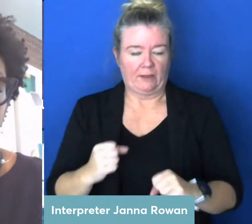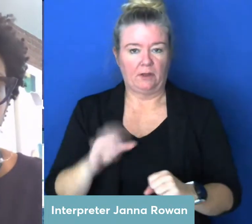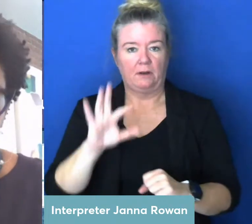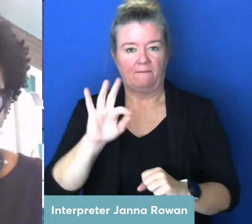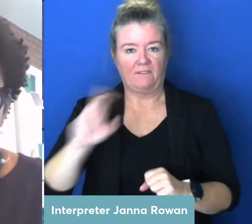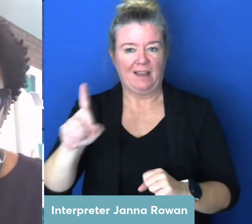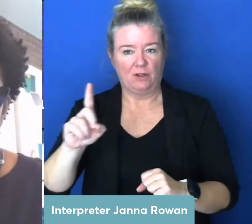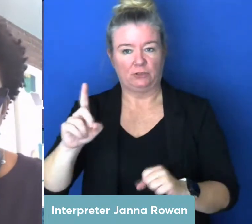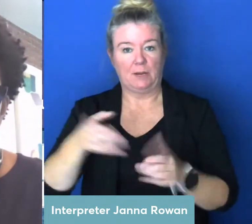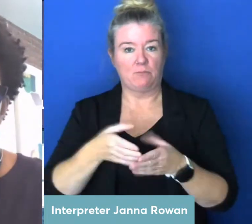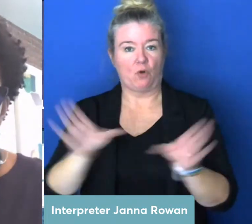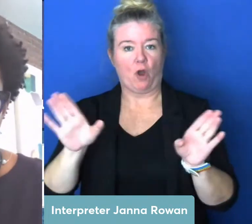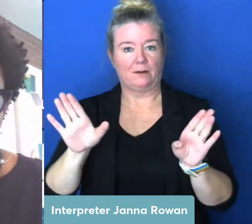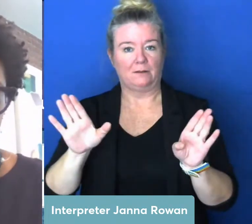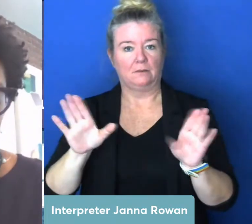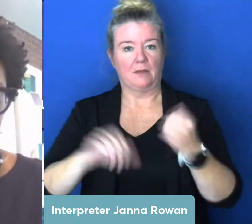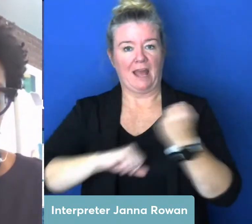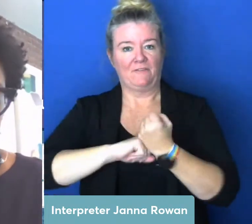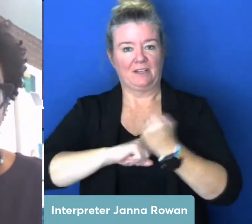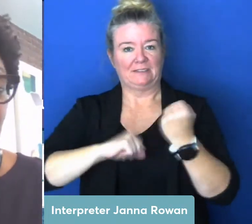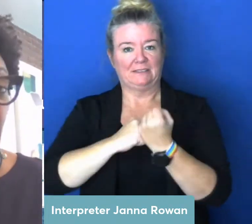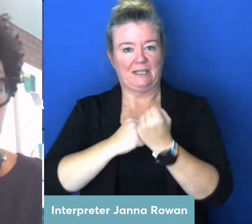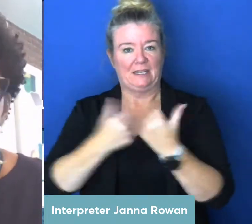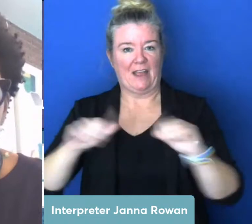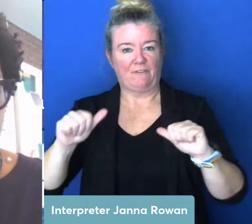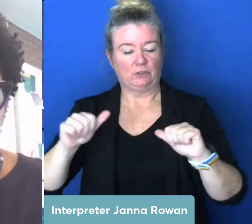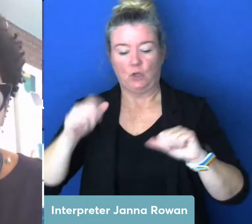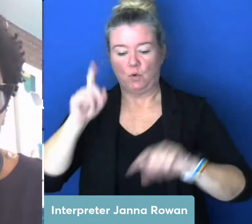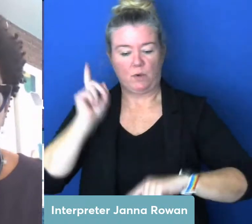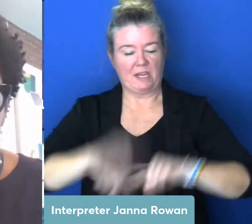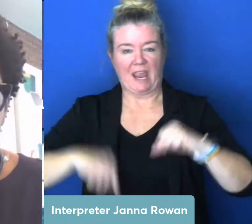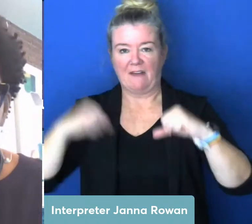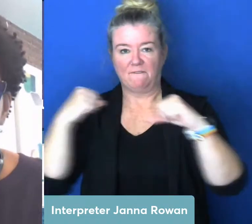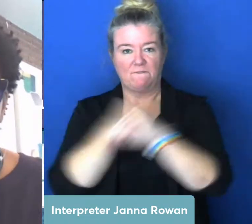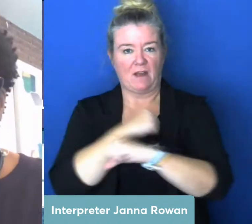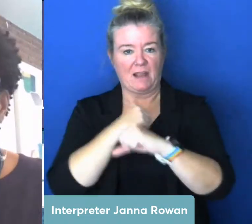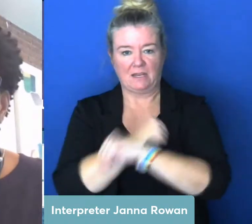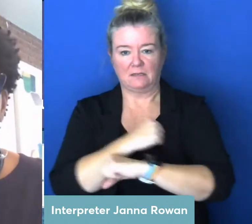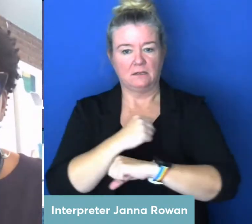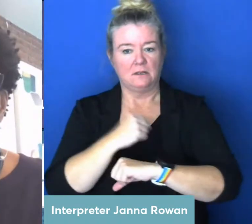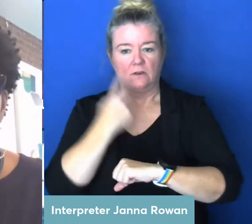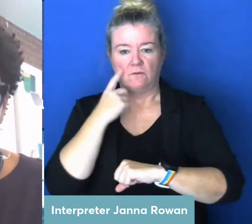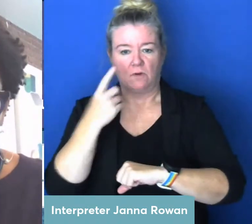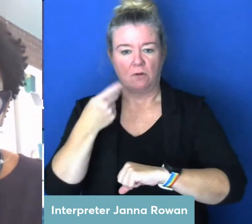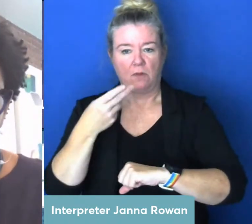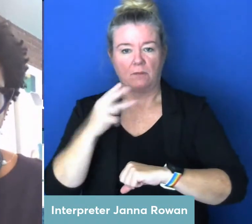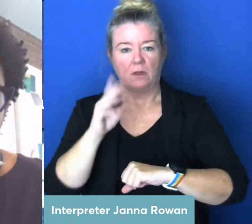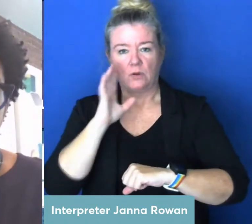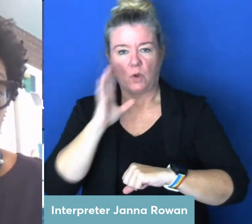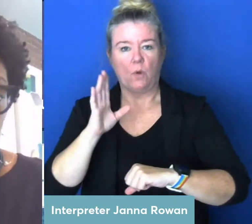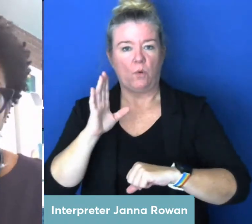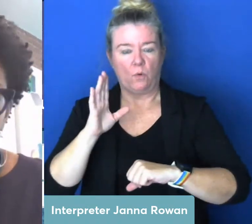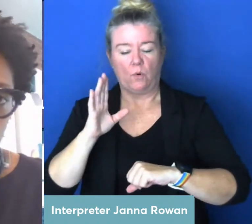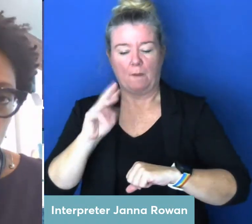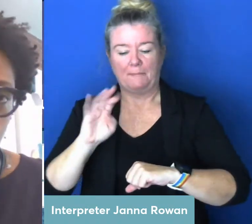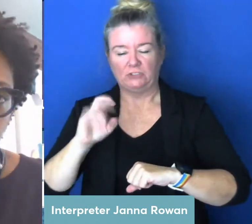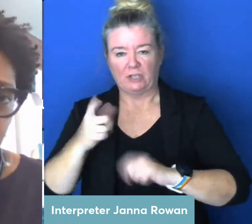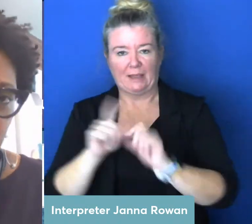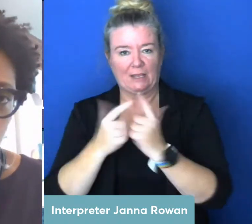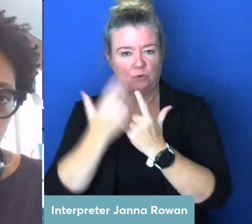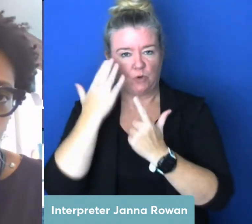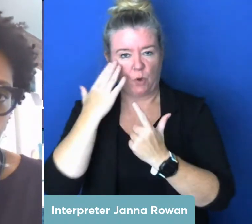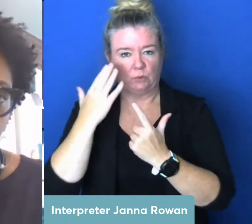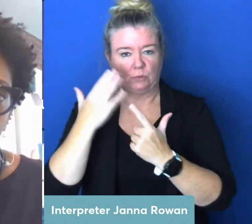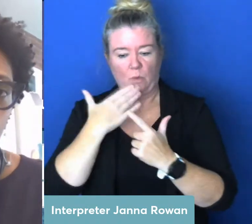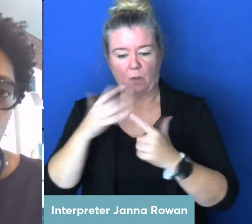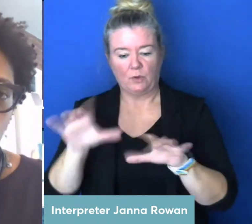and broaden advocacy efforts. We can't fight for the crumbs. Michigan League knows this well, especially as we do